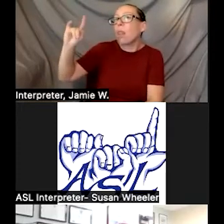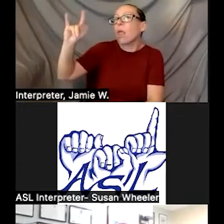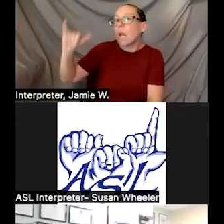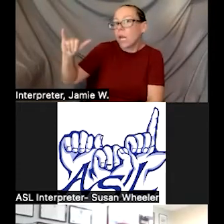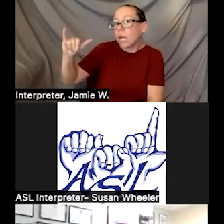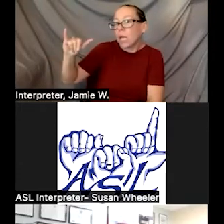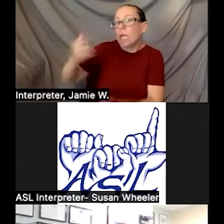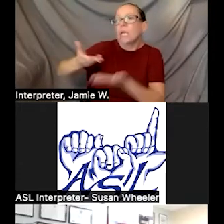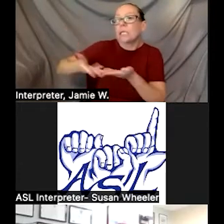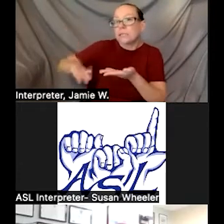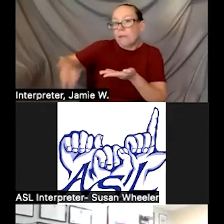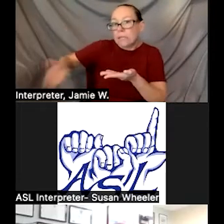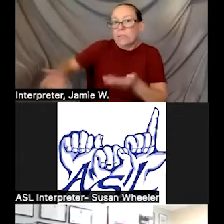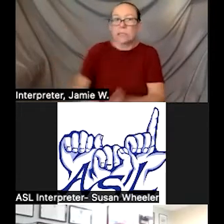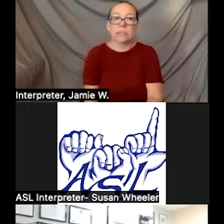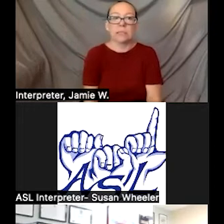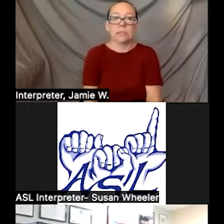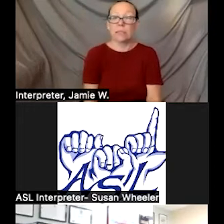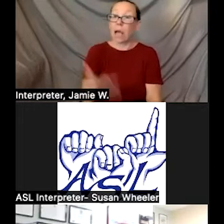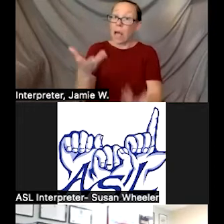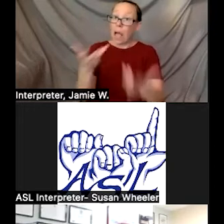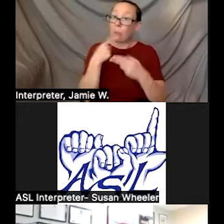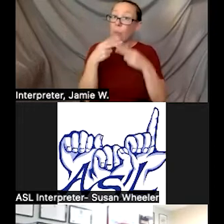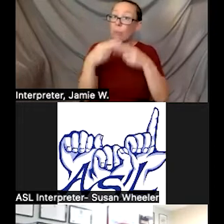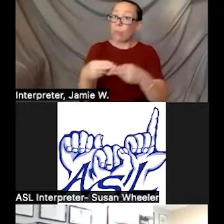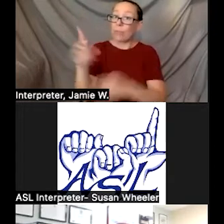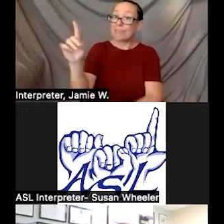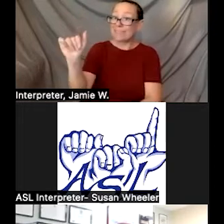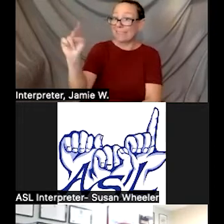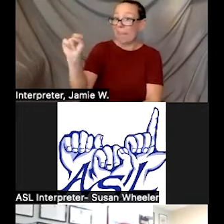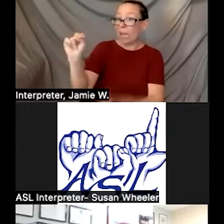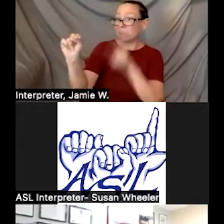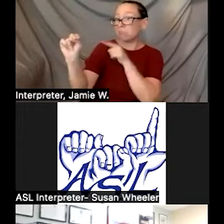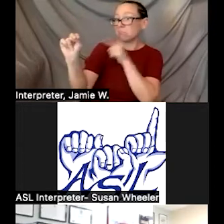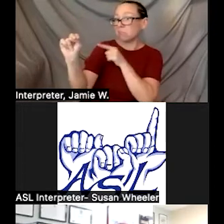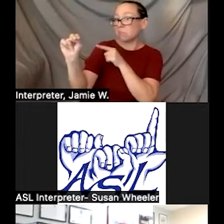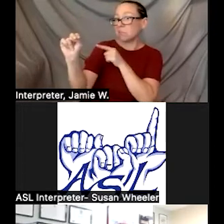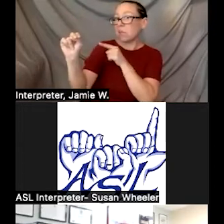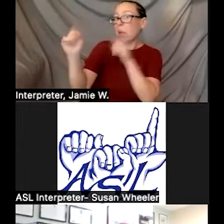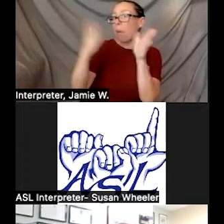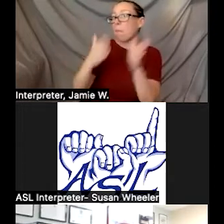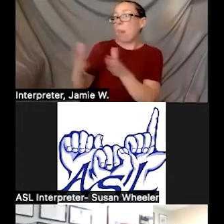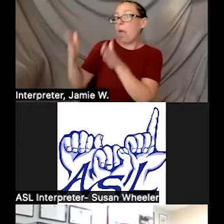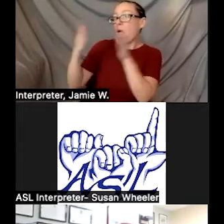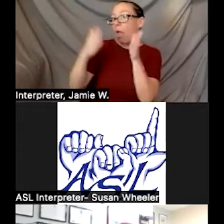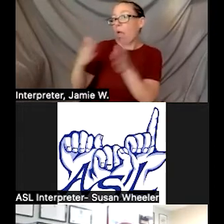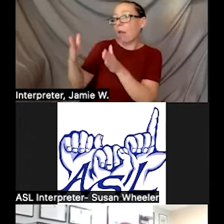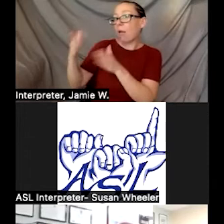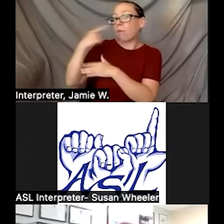Dan, he's the emergency planner for the city of Sacramento. He actually had an incident in the